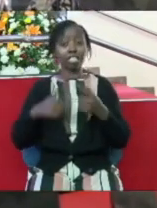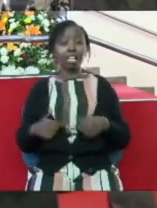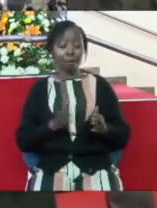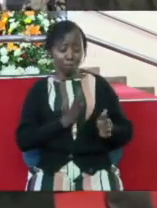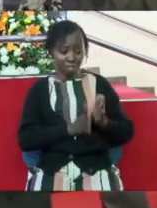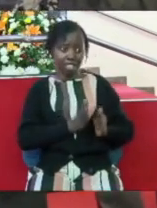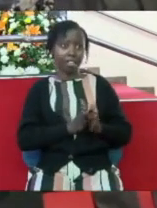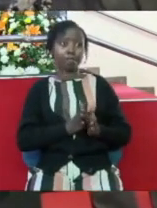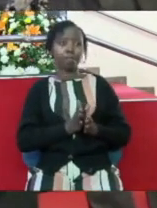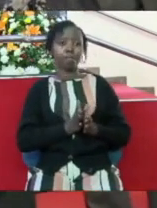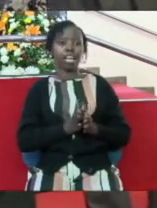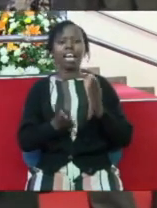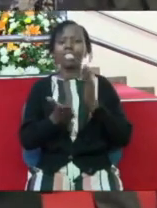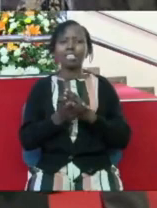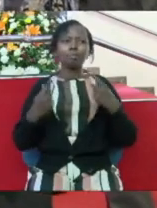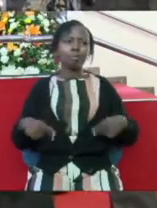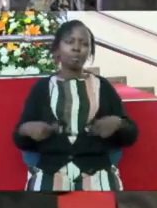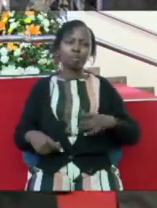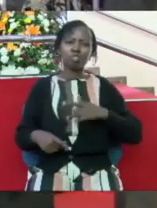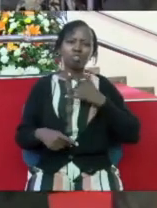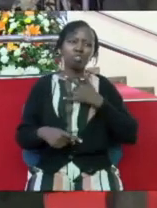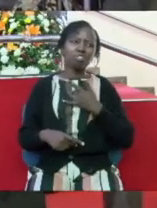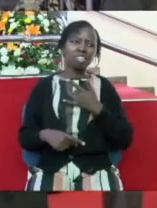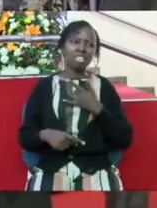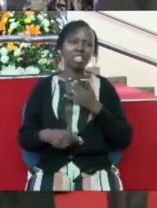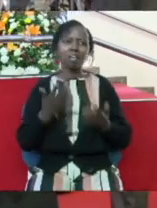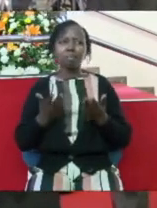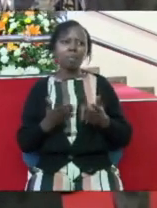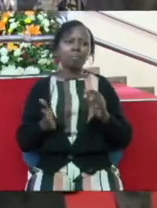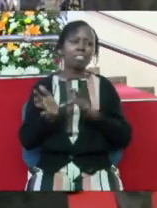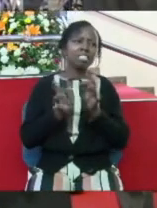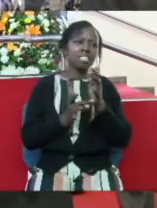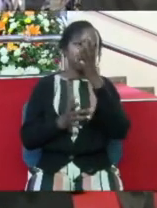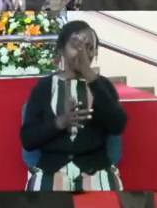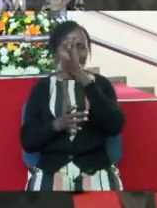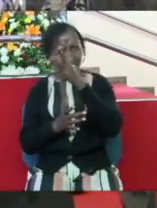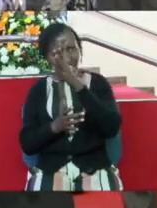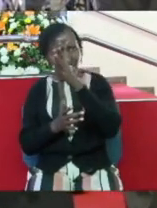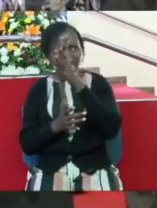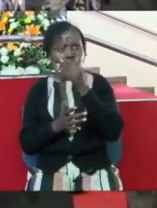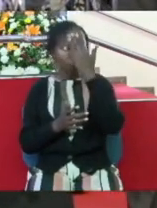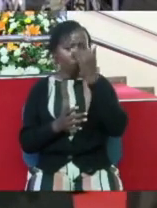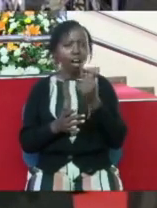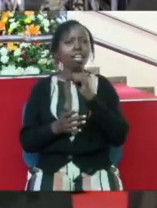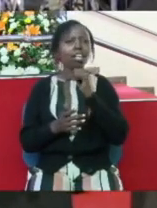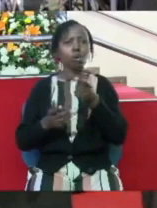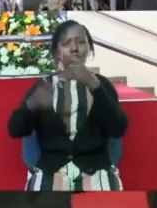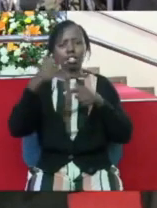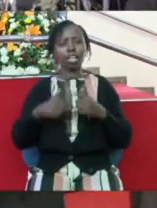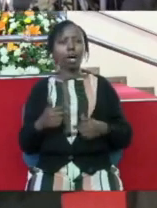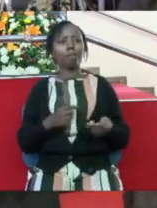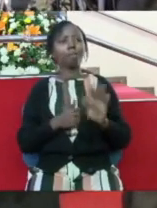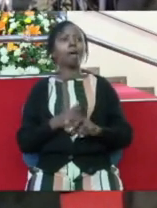hivi karibuni. Until some of us have started feeling like it was a hoax, he is not coming back. Na wengine tutashaka hata tamaa tunasema hiyo atarejea tena.